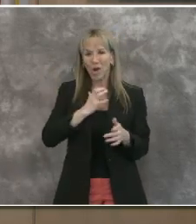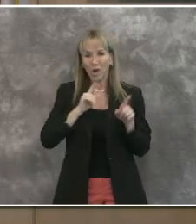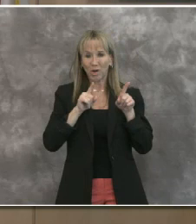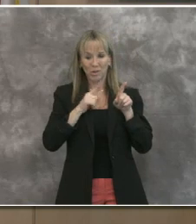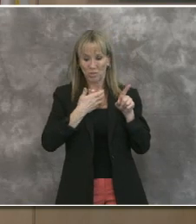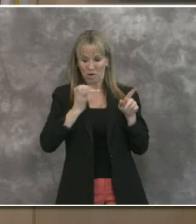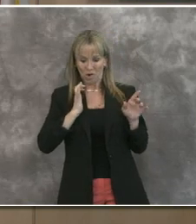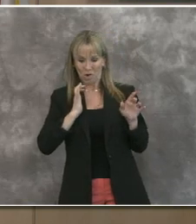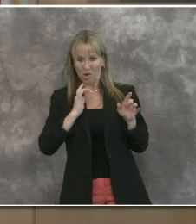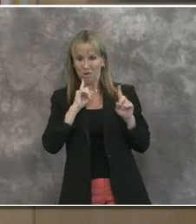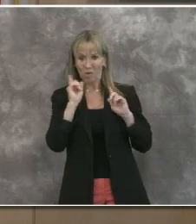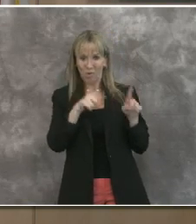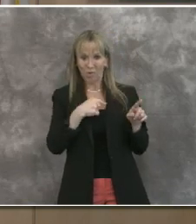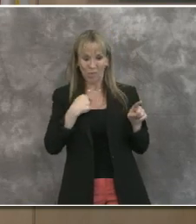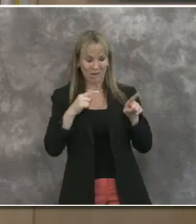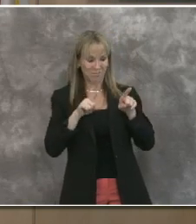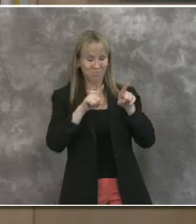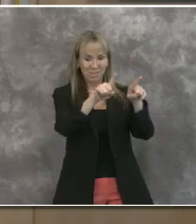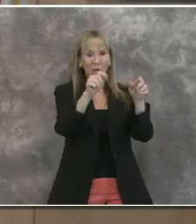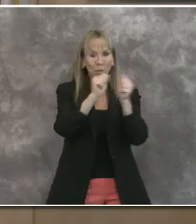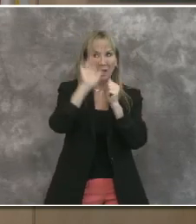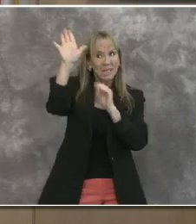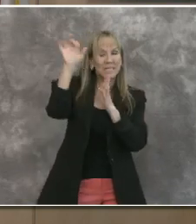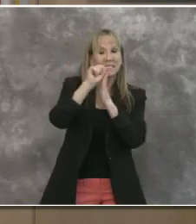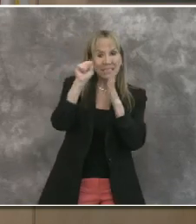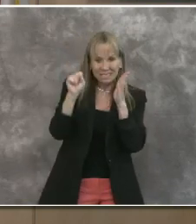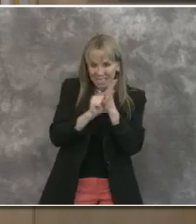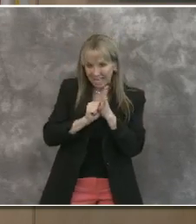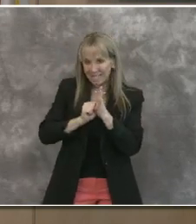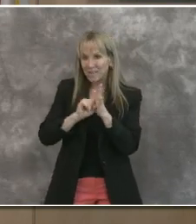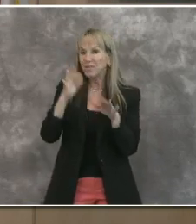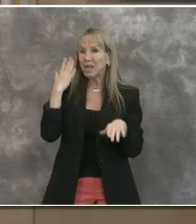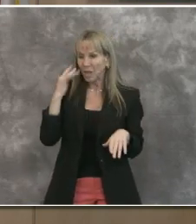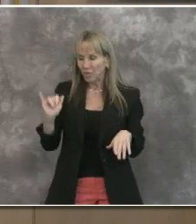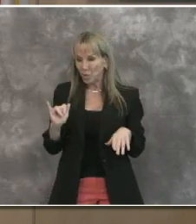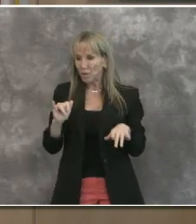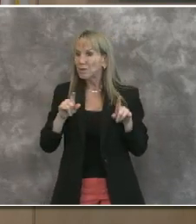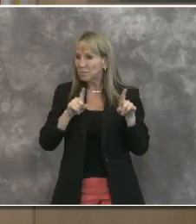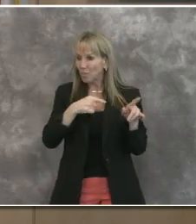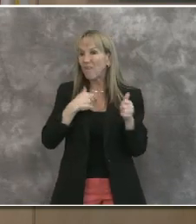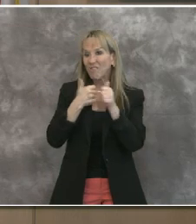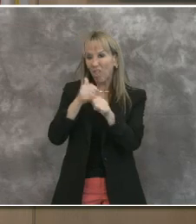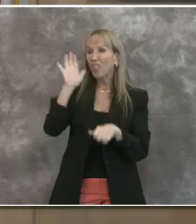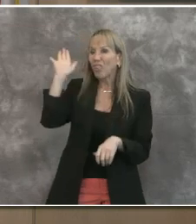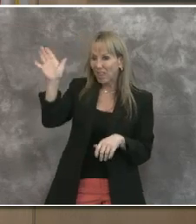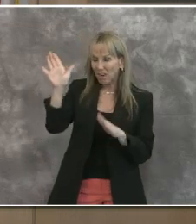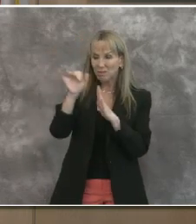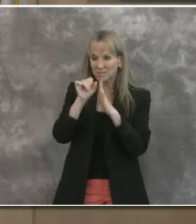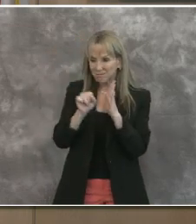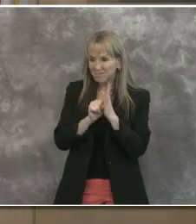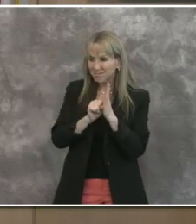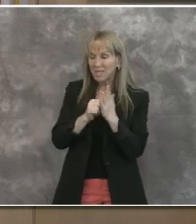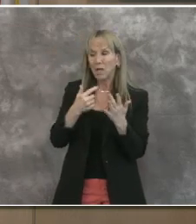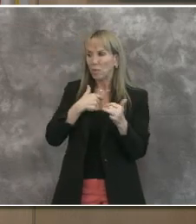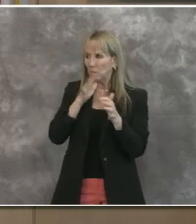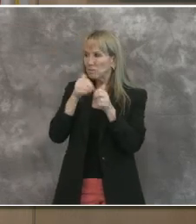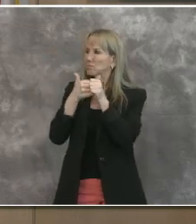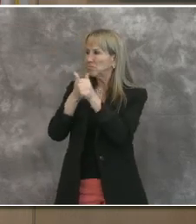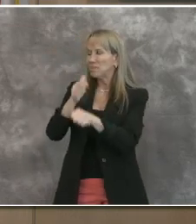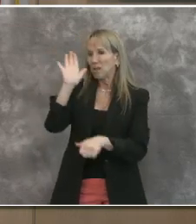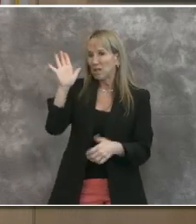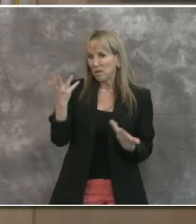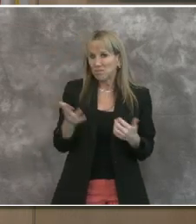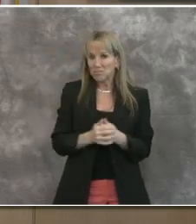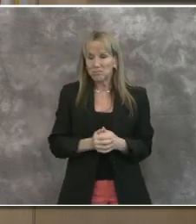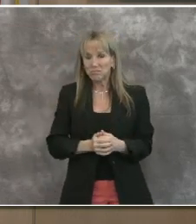state of California, and as we have been proceeding consistent with the state of California on reopening, we will proceed consistent with the state of California on